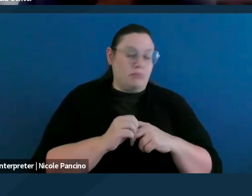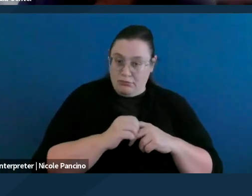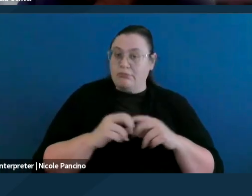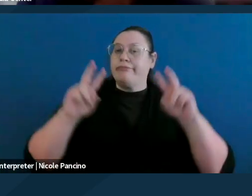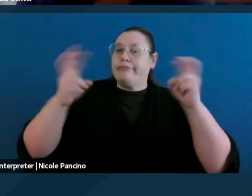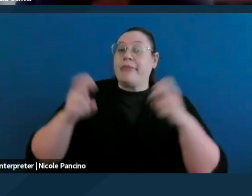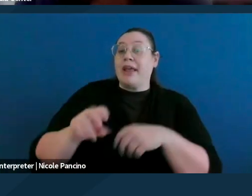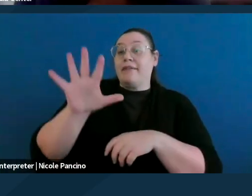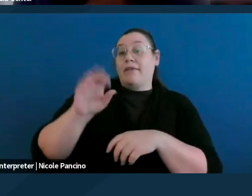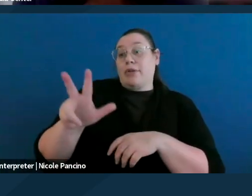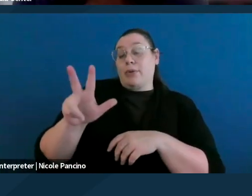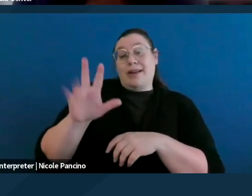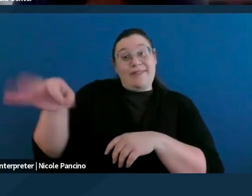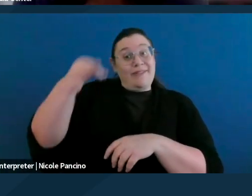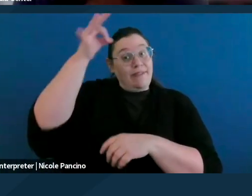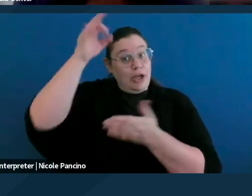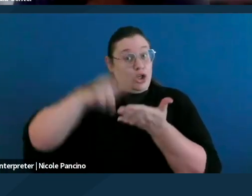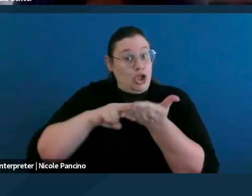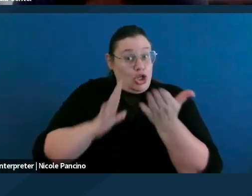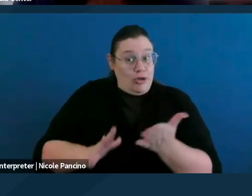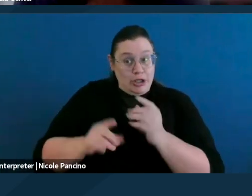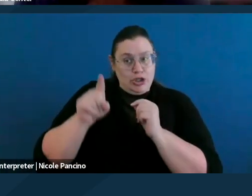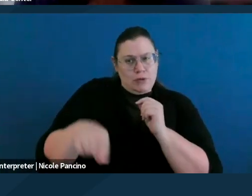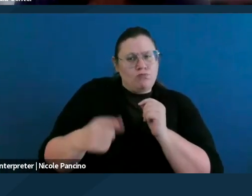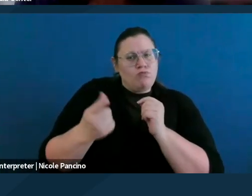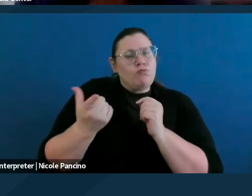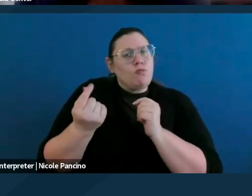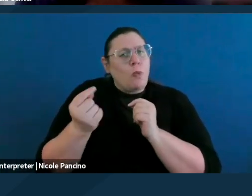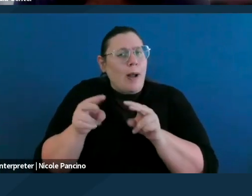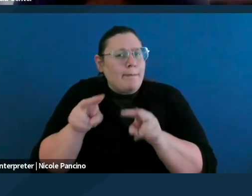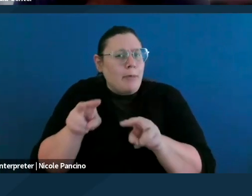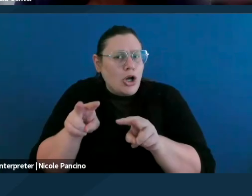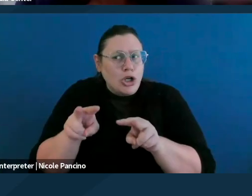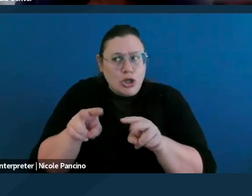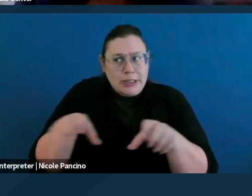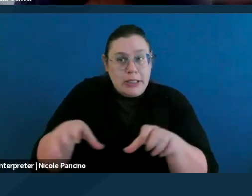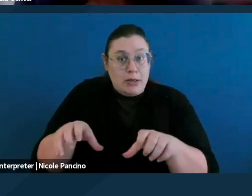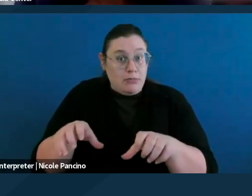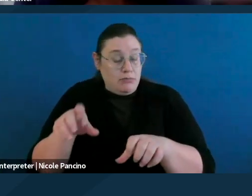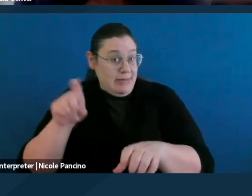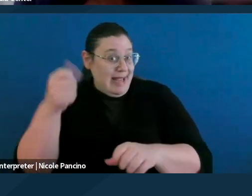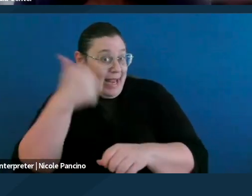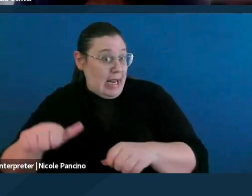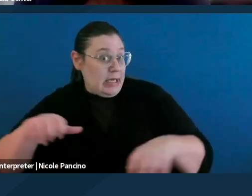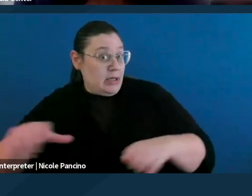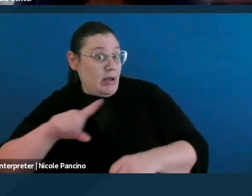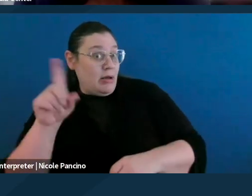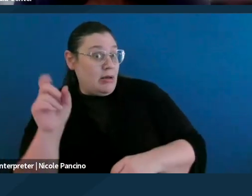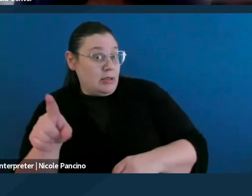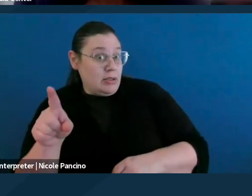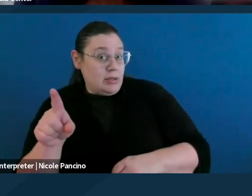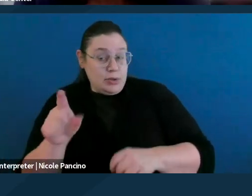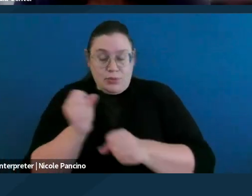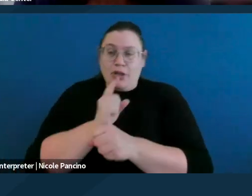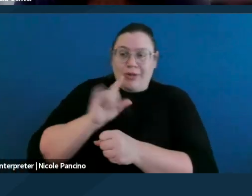503 federal contractors, what monitoring, if any, is done to ensure that the contractor